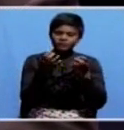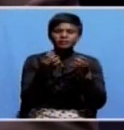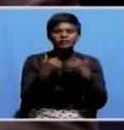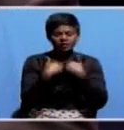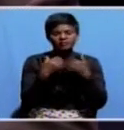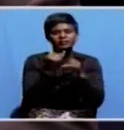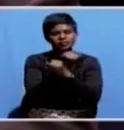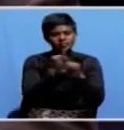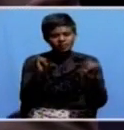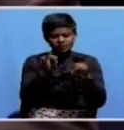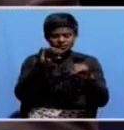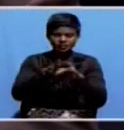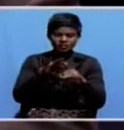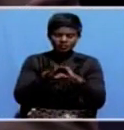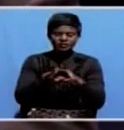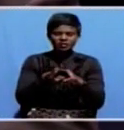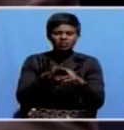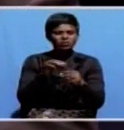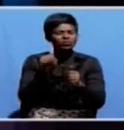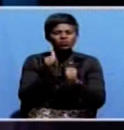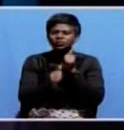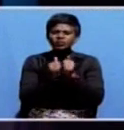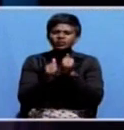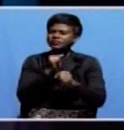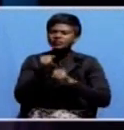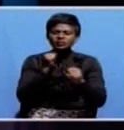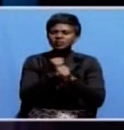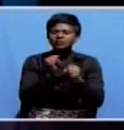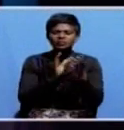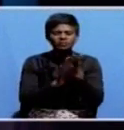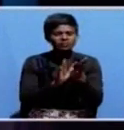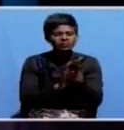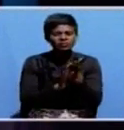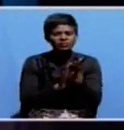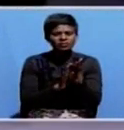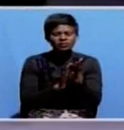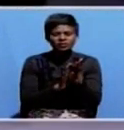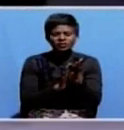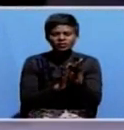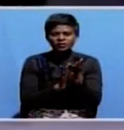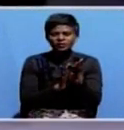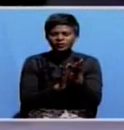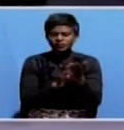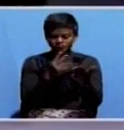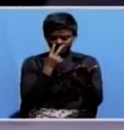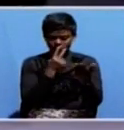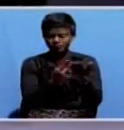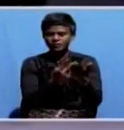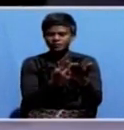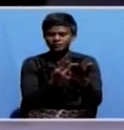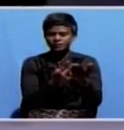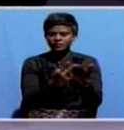Zambia. Yes. Which years were these when you were at Kawambwa? If you look at